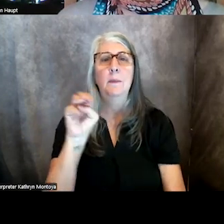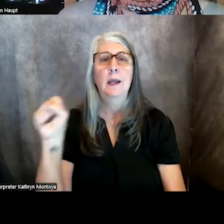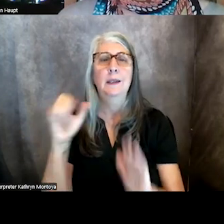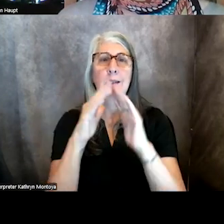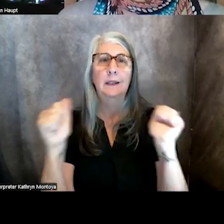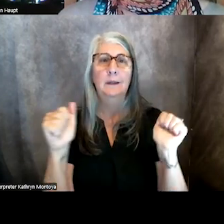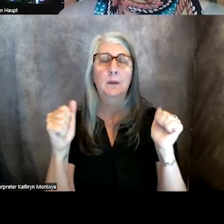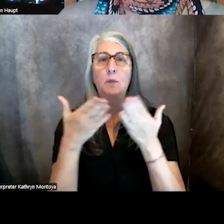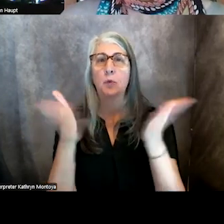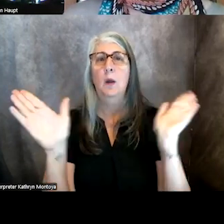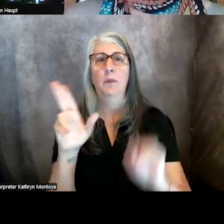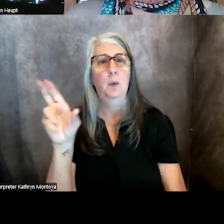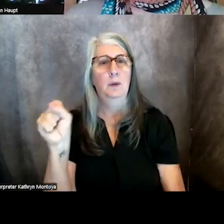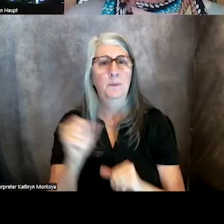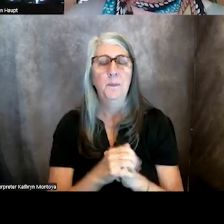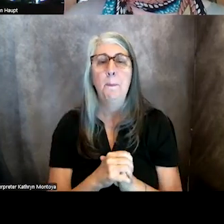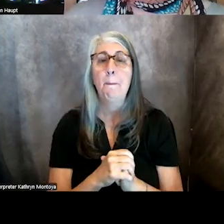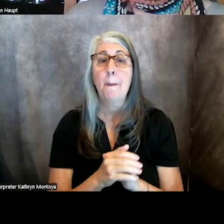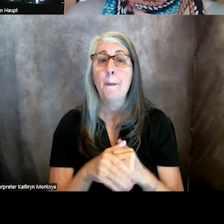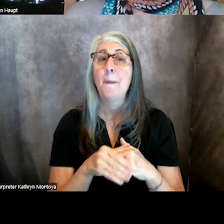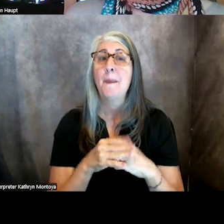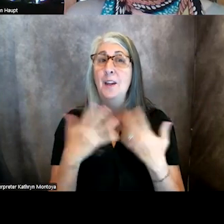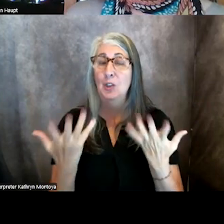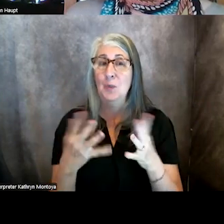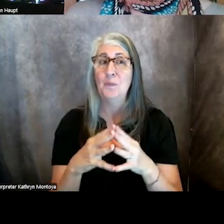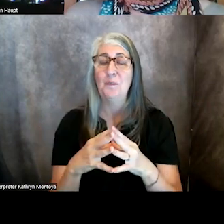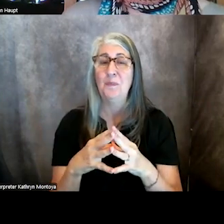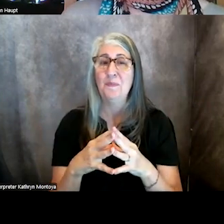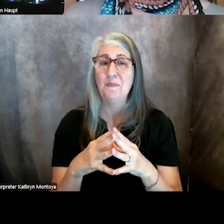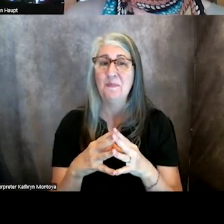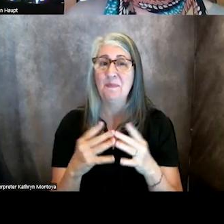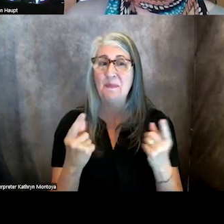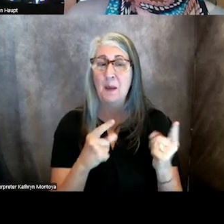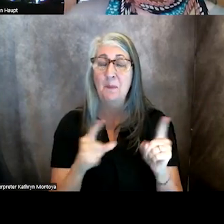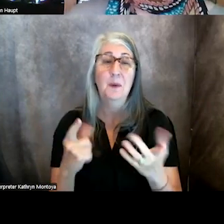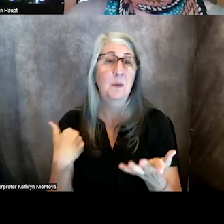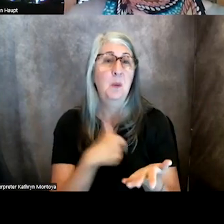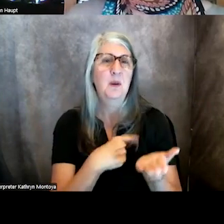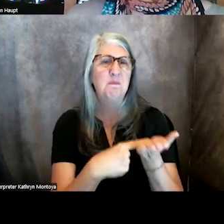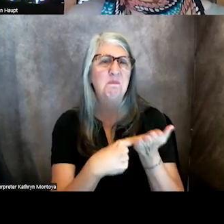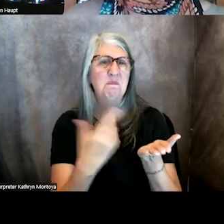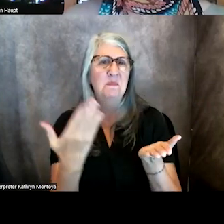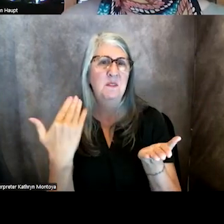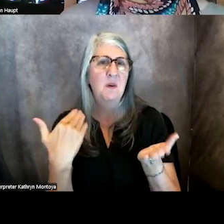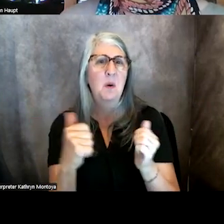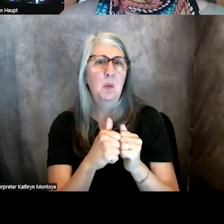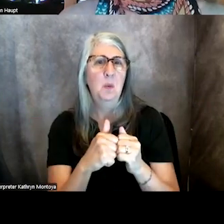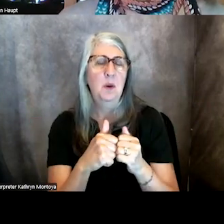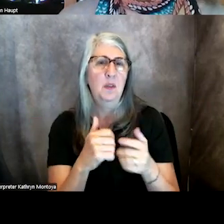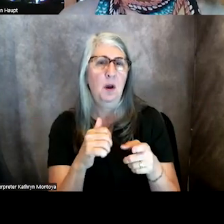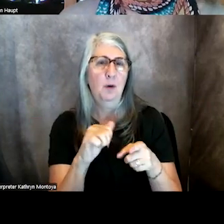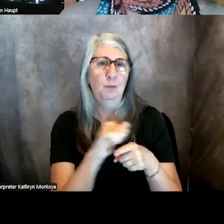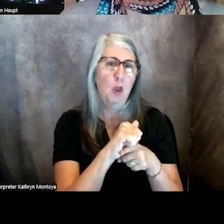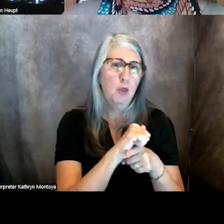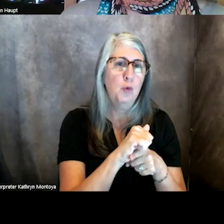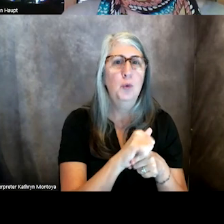systems nationwide. So essentially they were, we were talking about this in what we call the run-through or the green room,